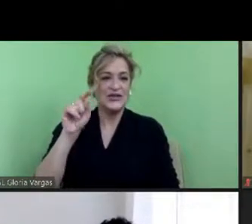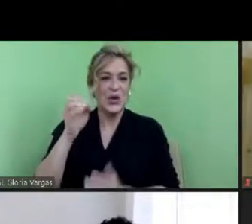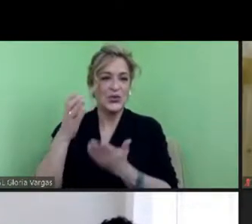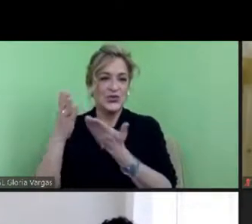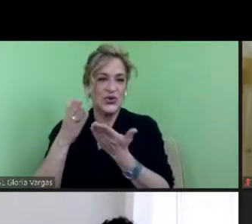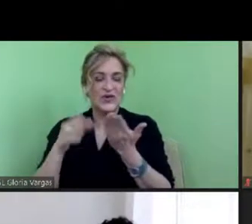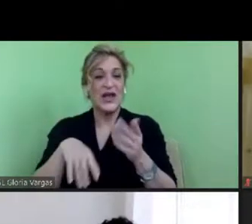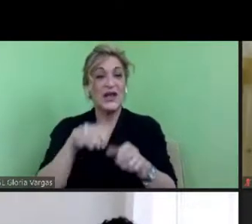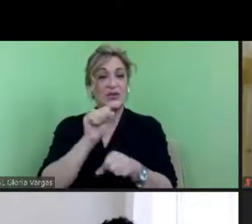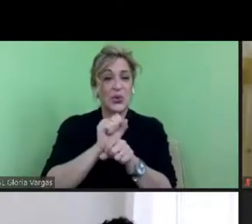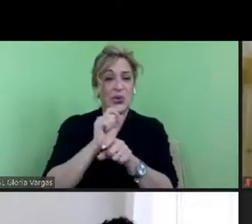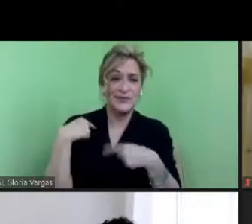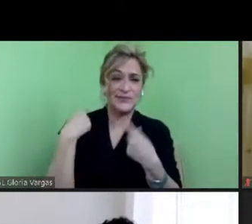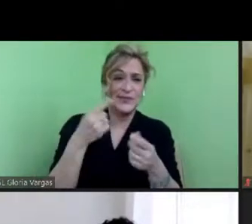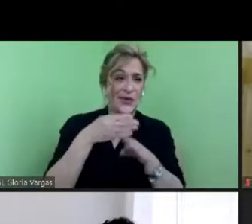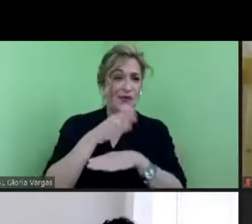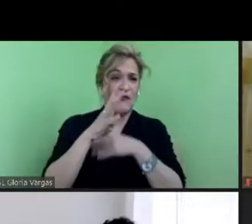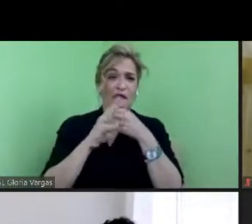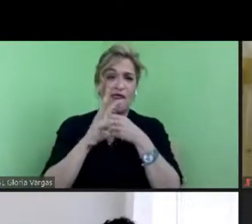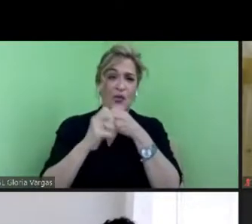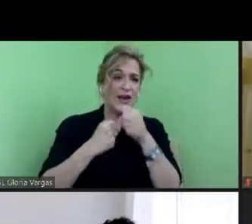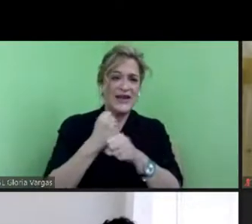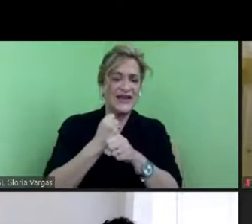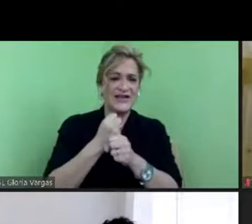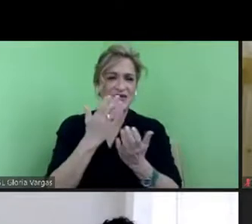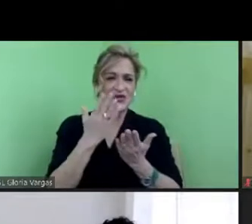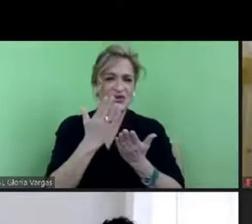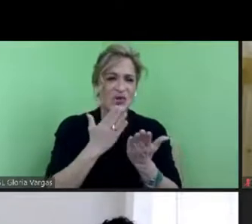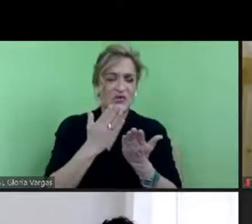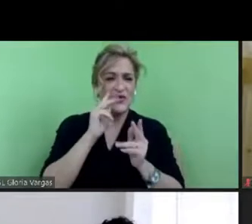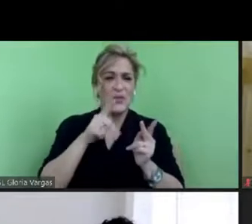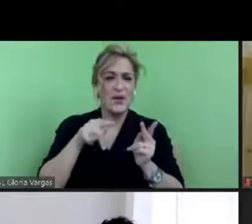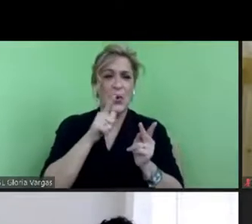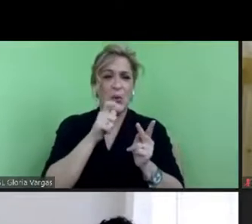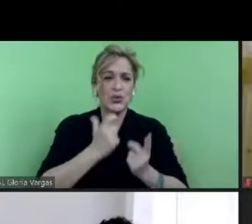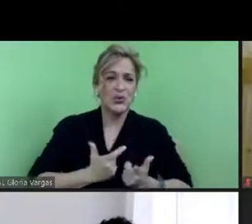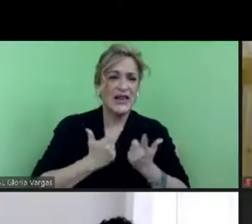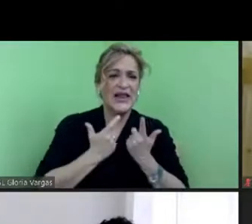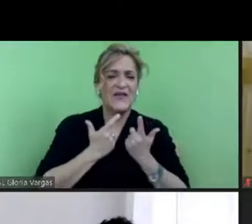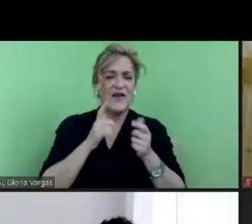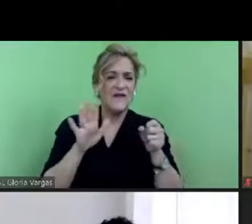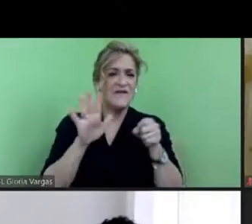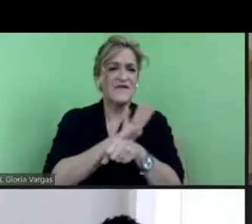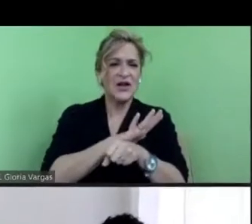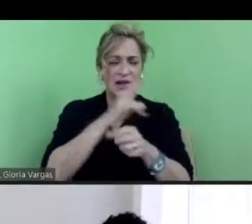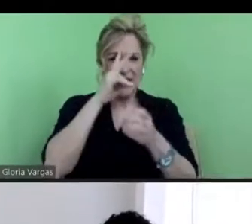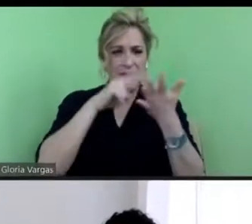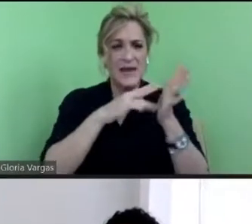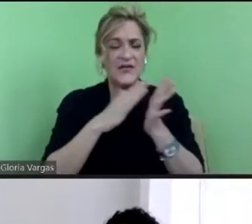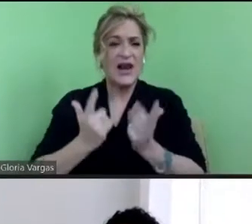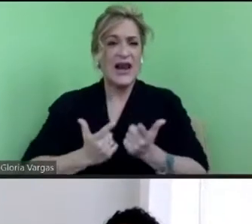services, Charlie has been a strong voice of support for people to live full, meaningful lives within their